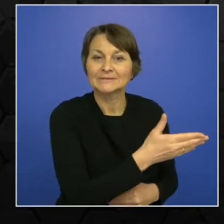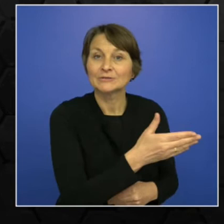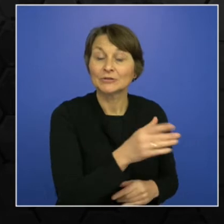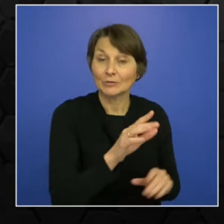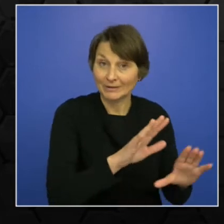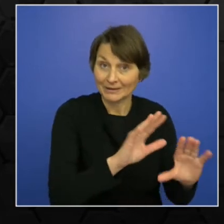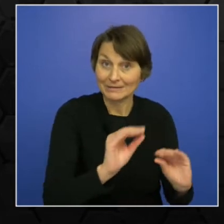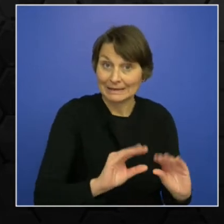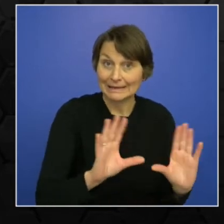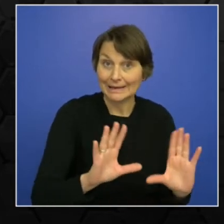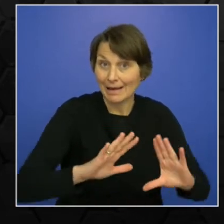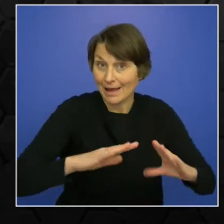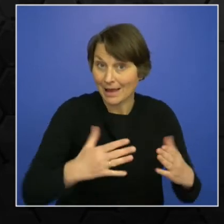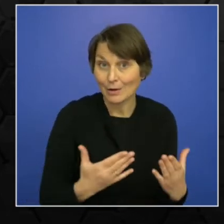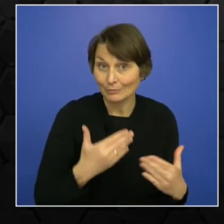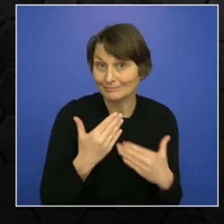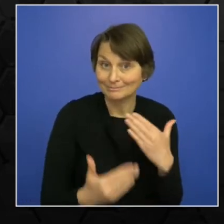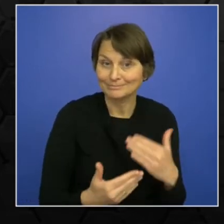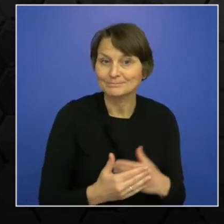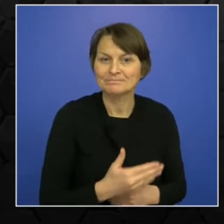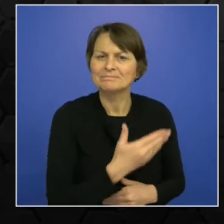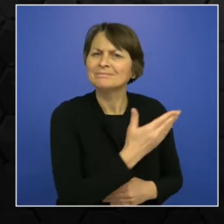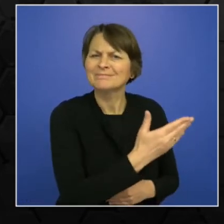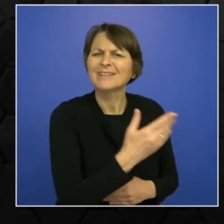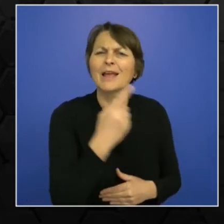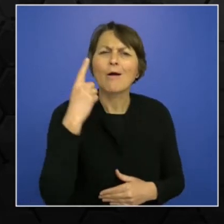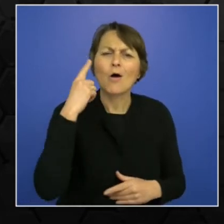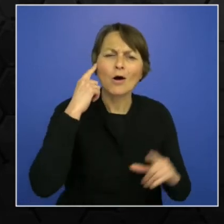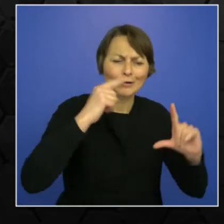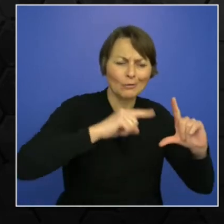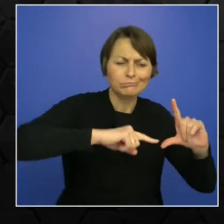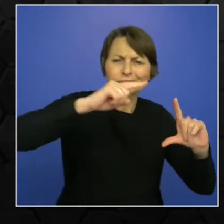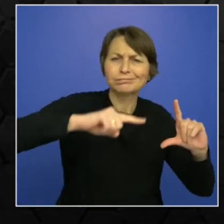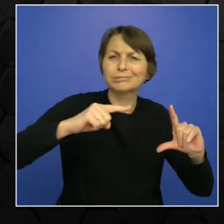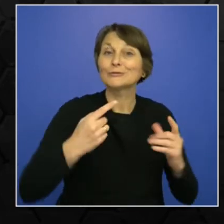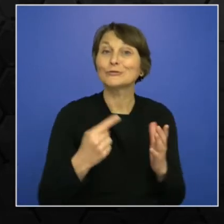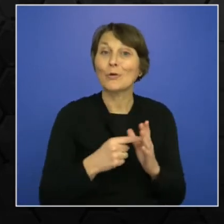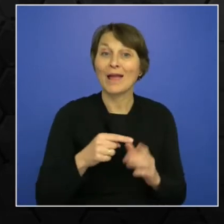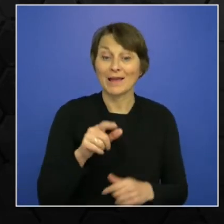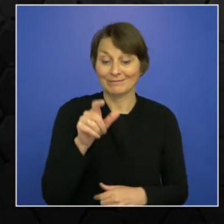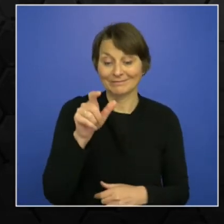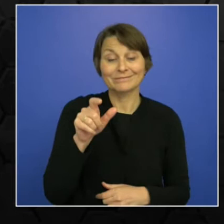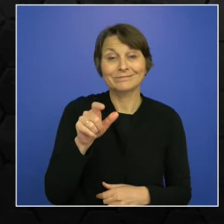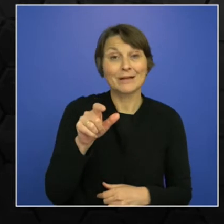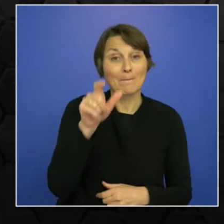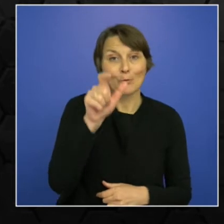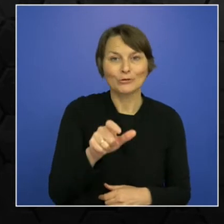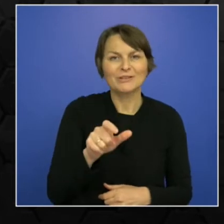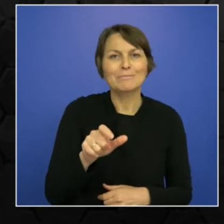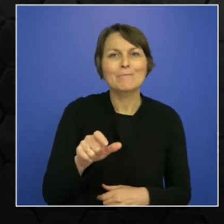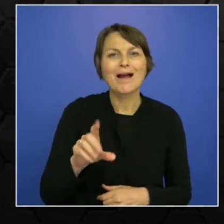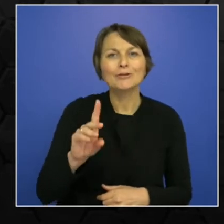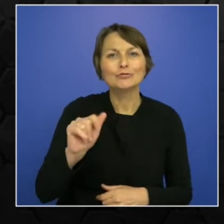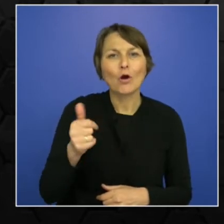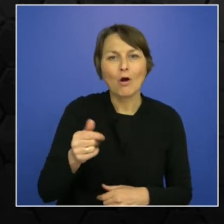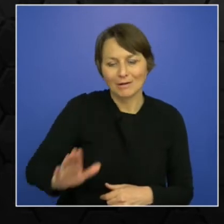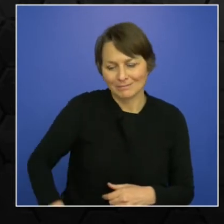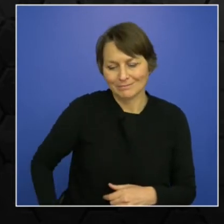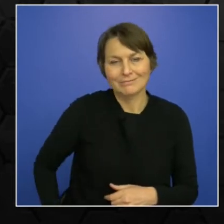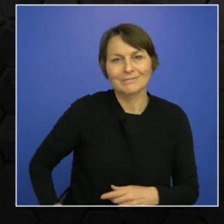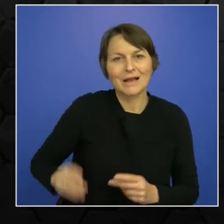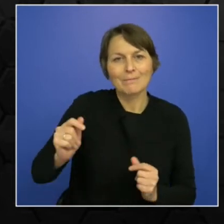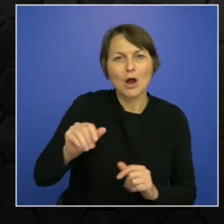Here, I'm just taking an audio data for a dog barking. So this is the time series data. This is the frequency